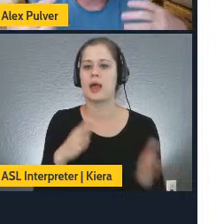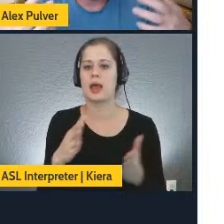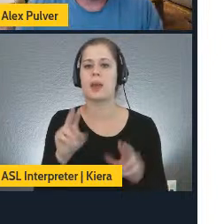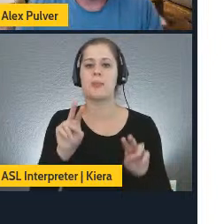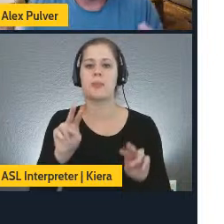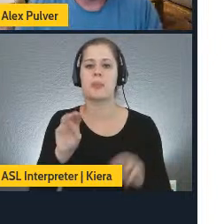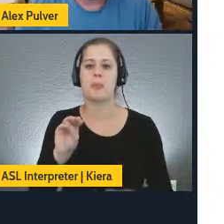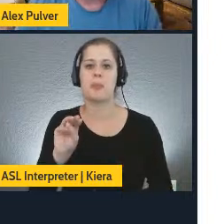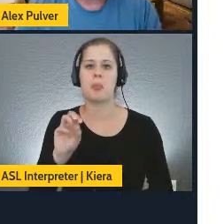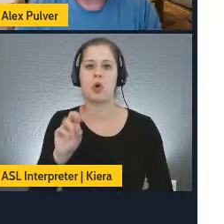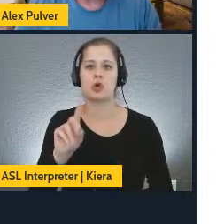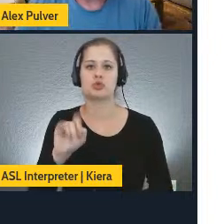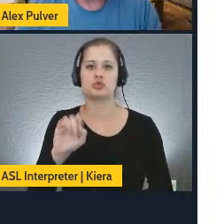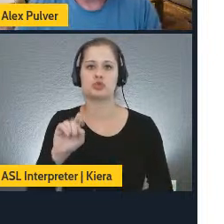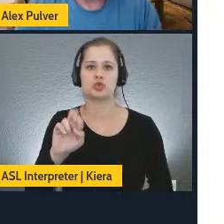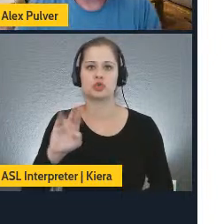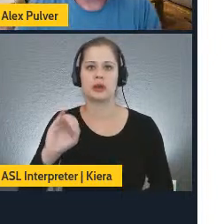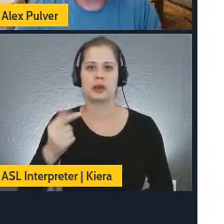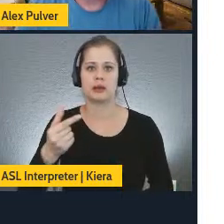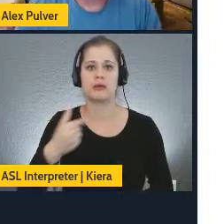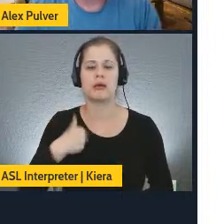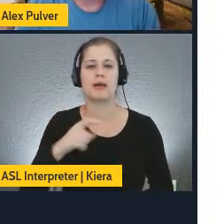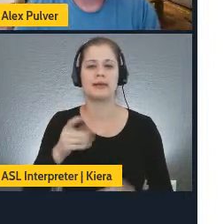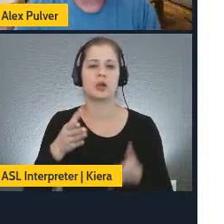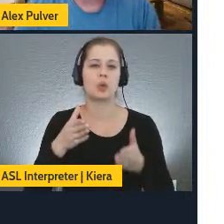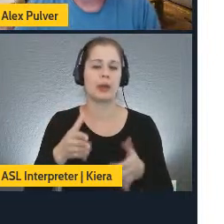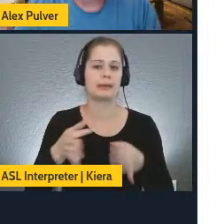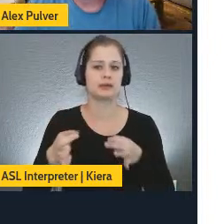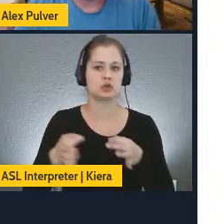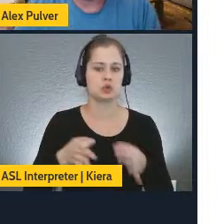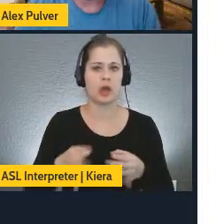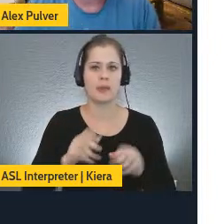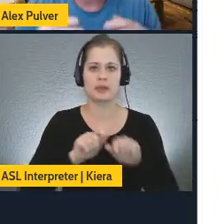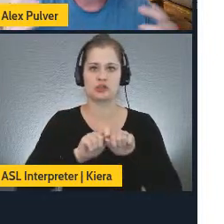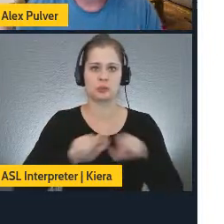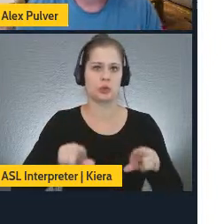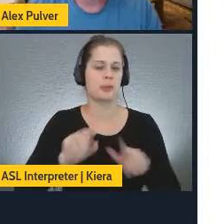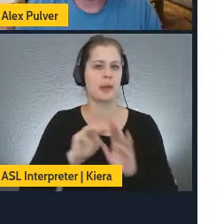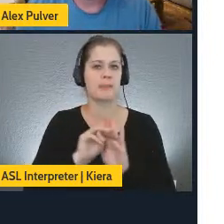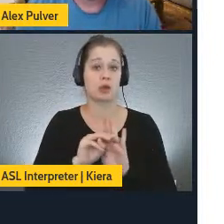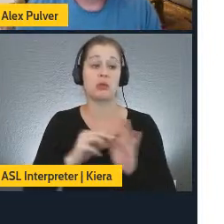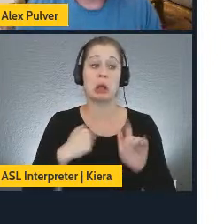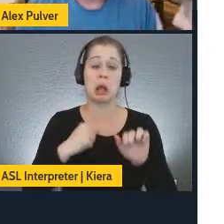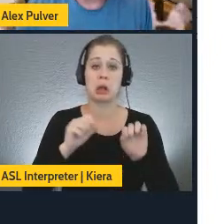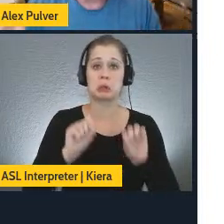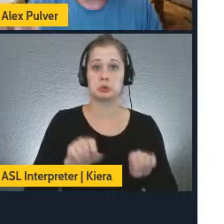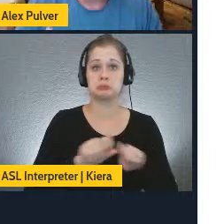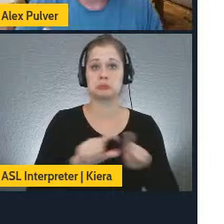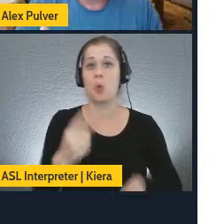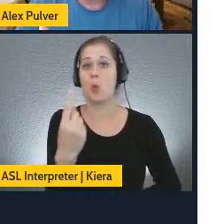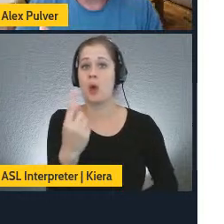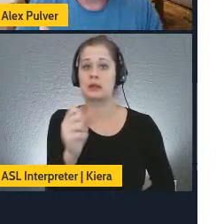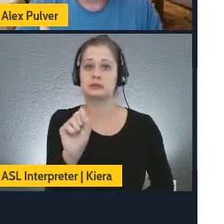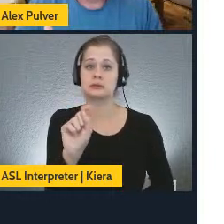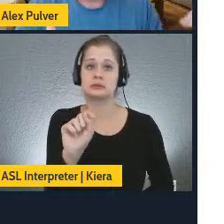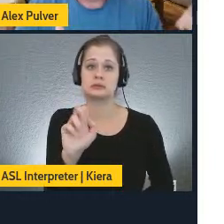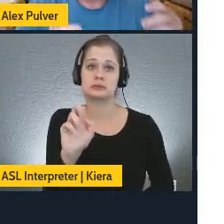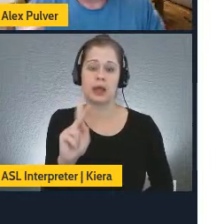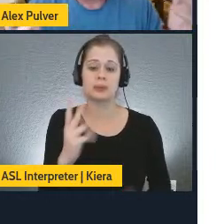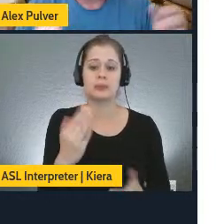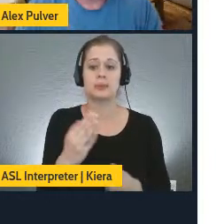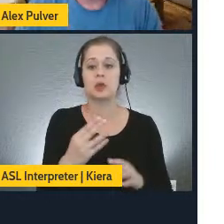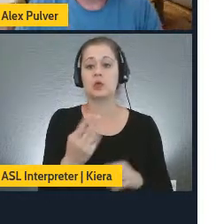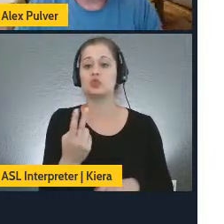describe a deployment model of those logical units. I can deploy them as a single stack, maybe 2 separate stacks,